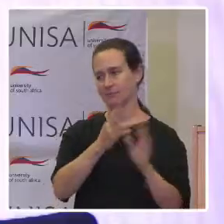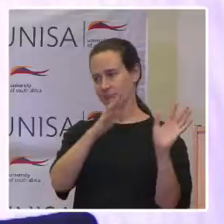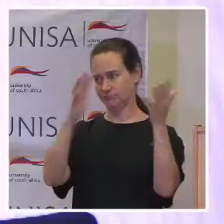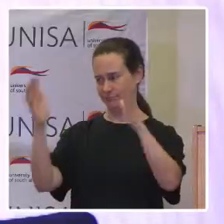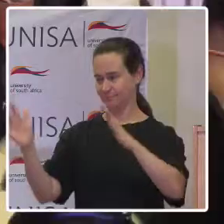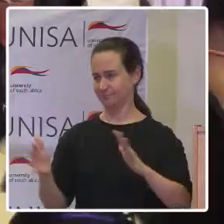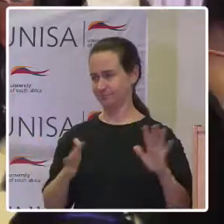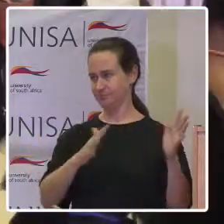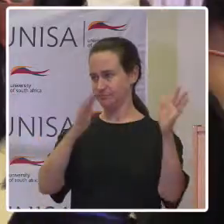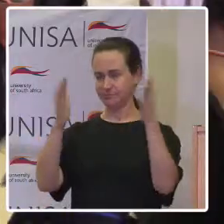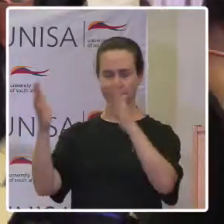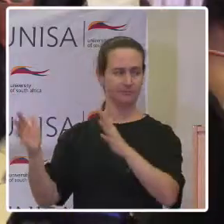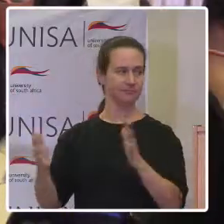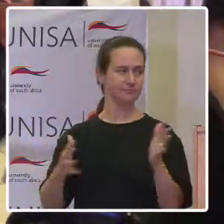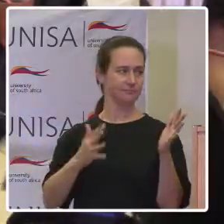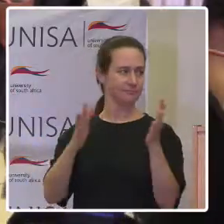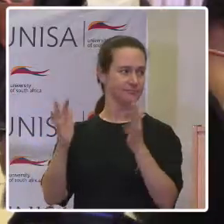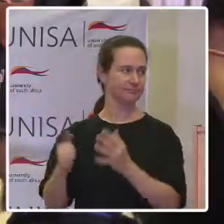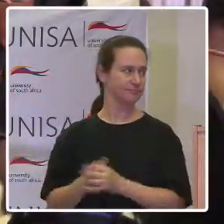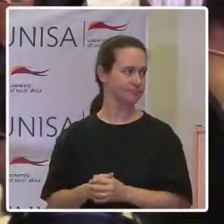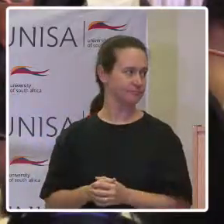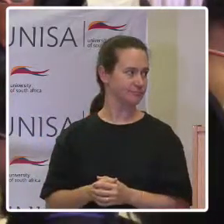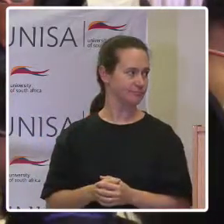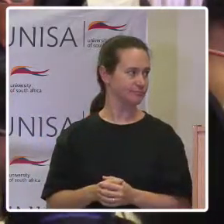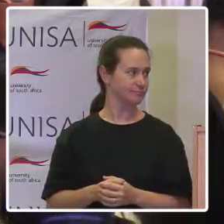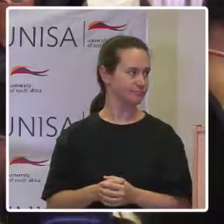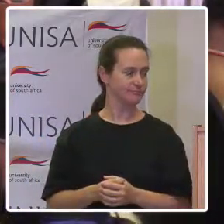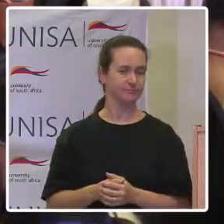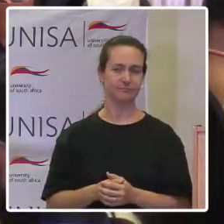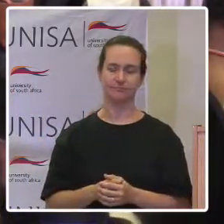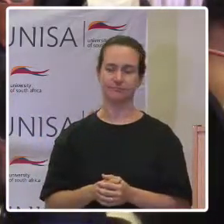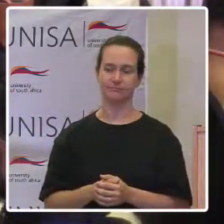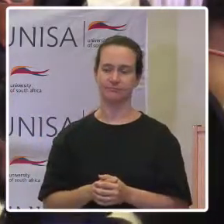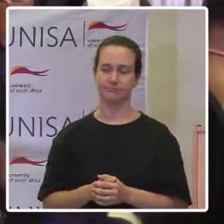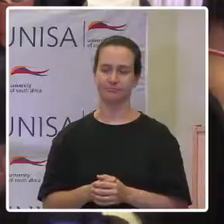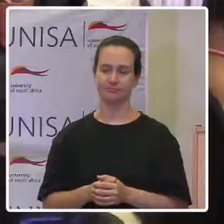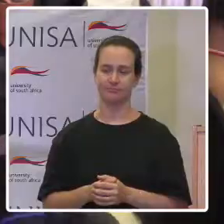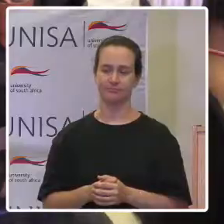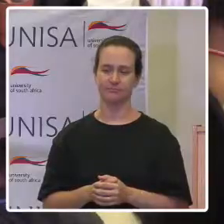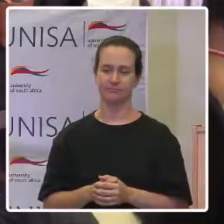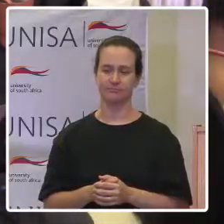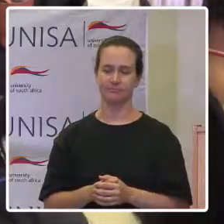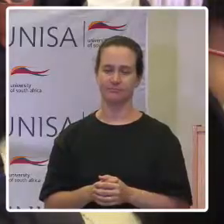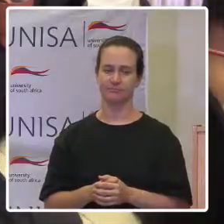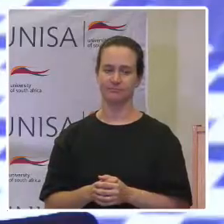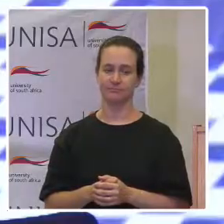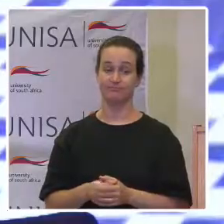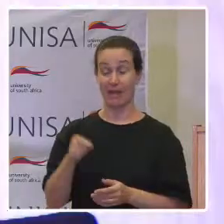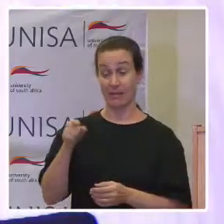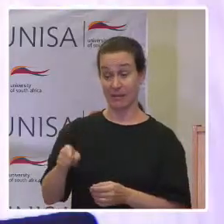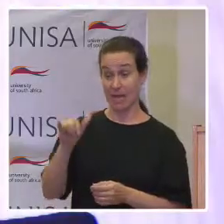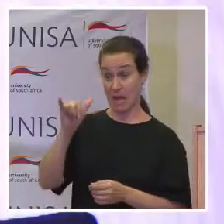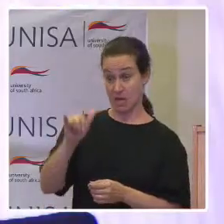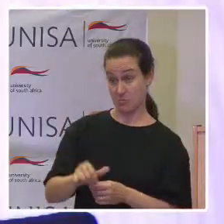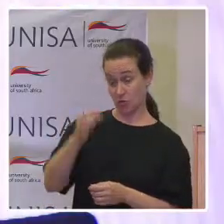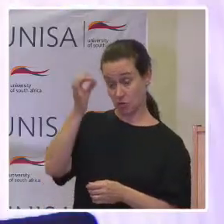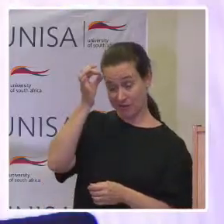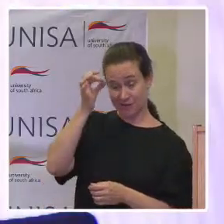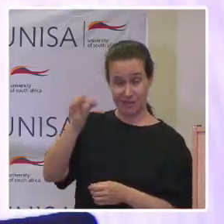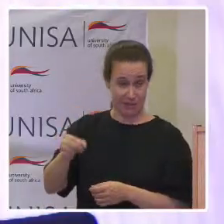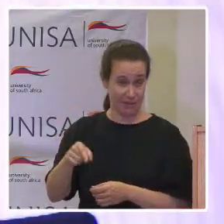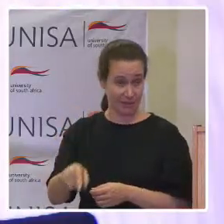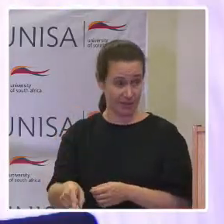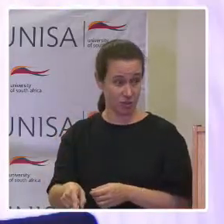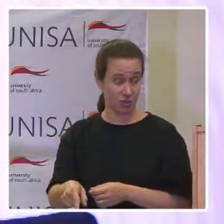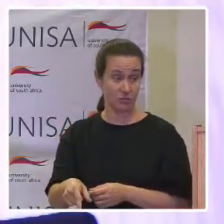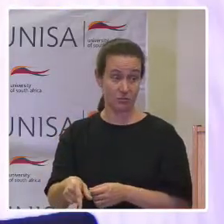of applause. Now, while this decision was quite a